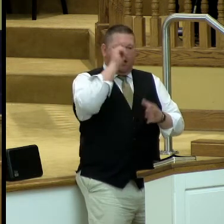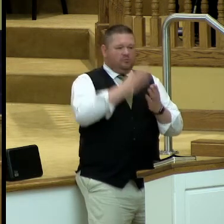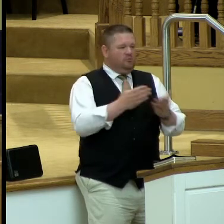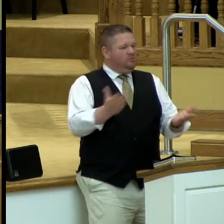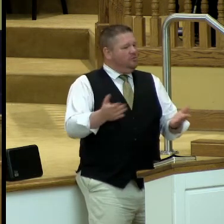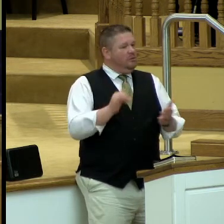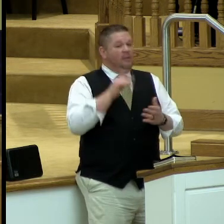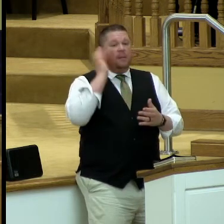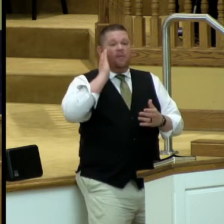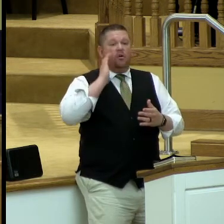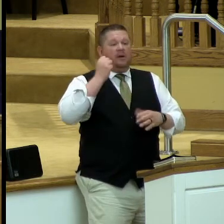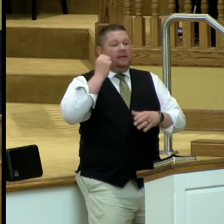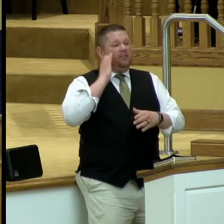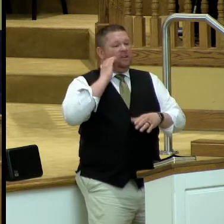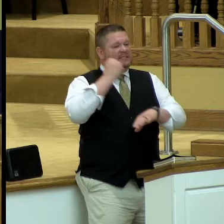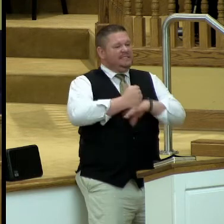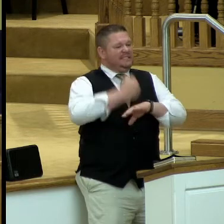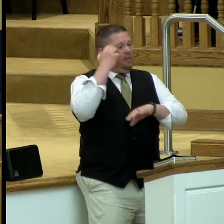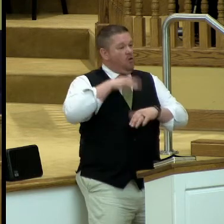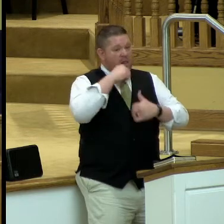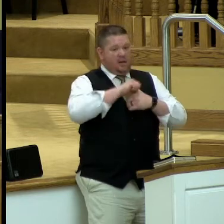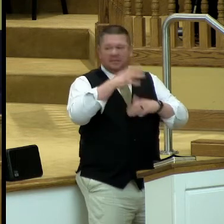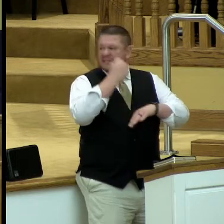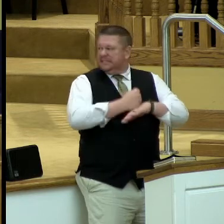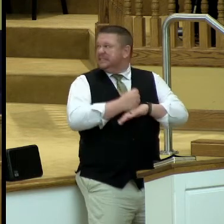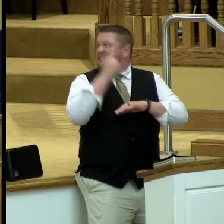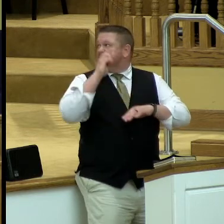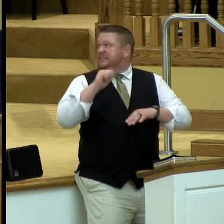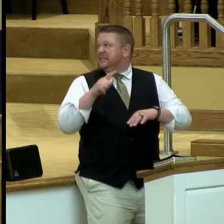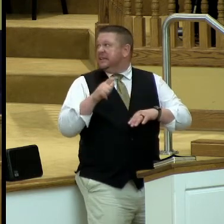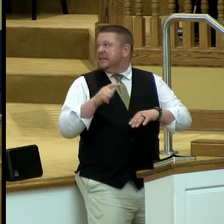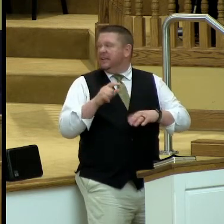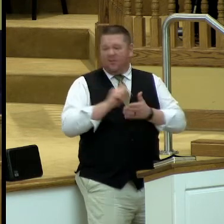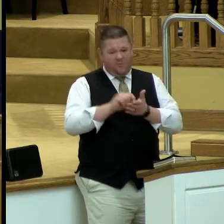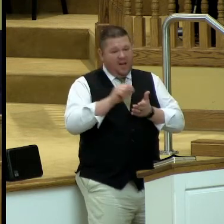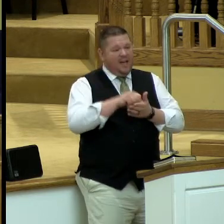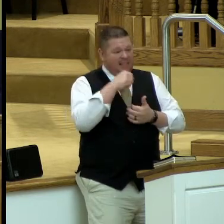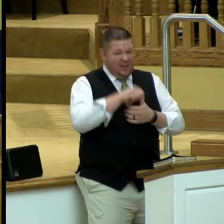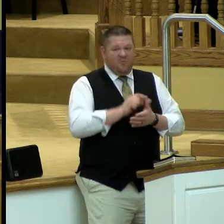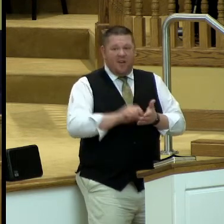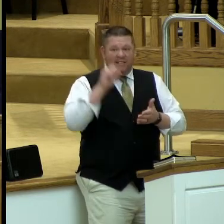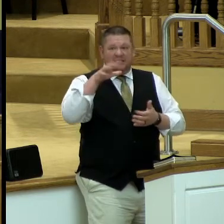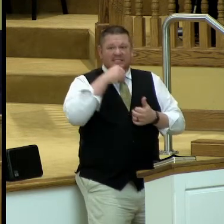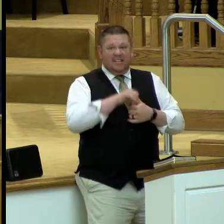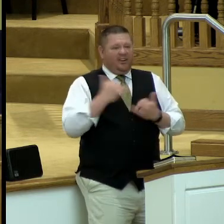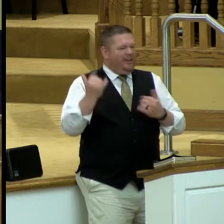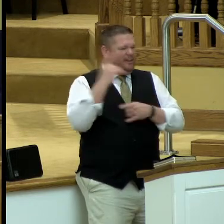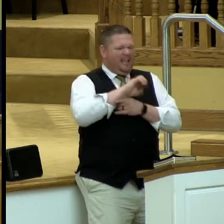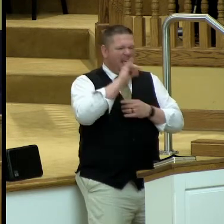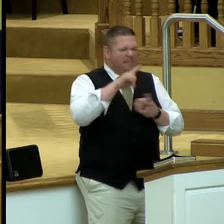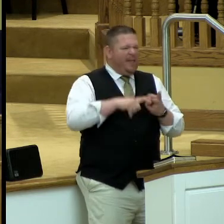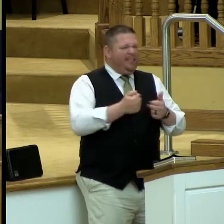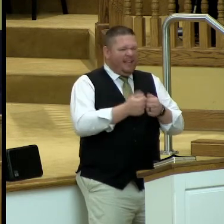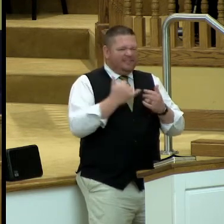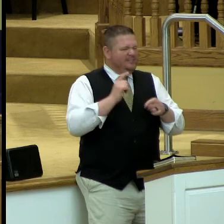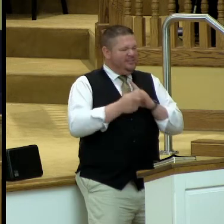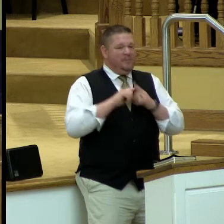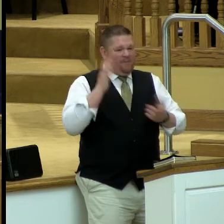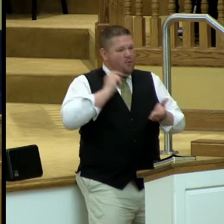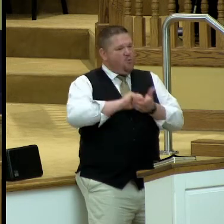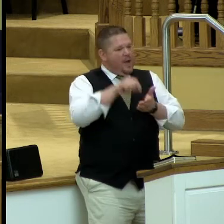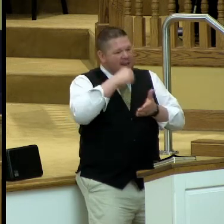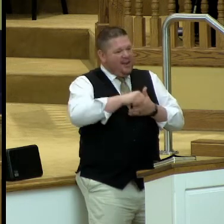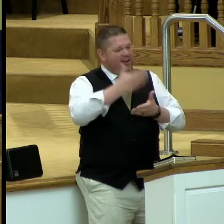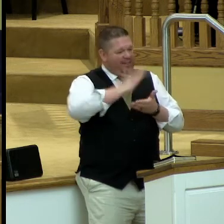you know, back in the days when people actually used to send letters, yeah, you had to write things. It's crazy. They don't even teach kids